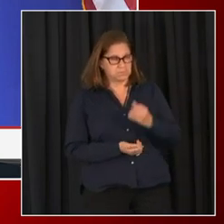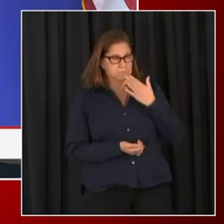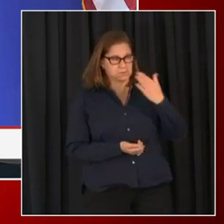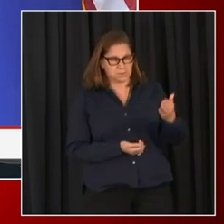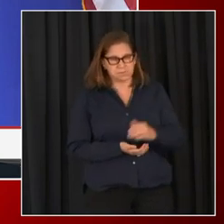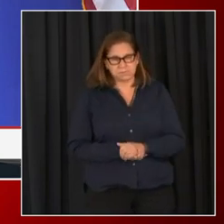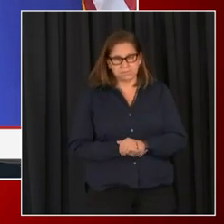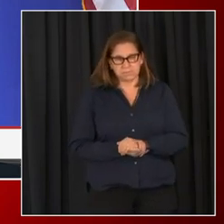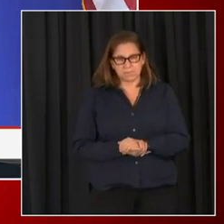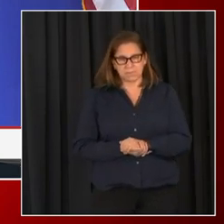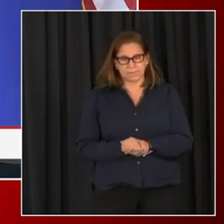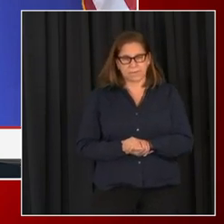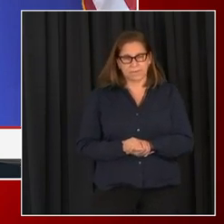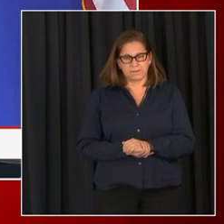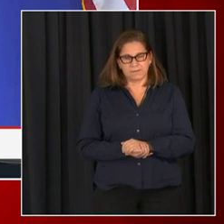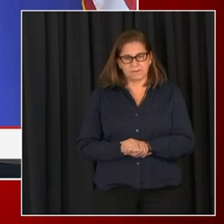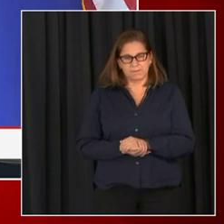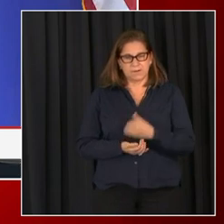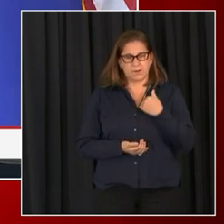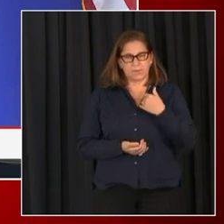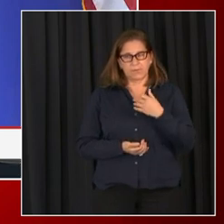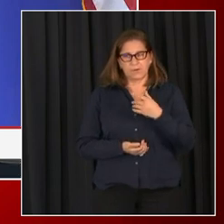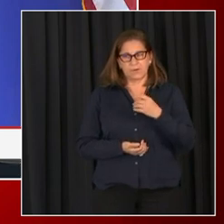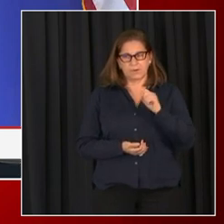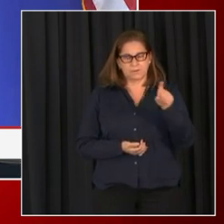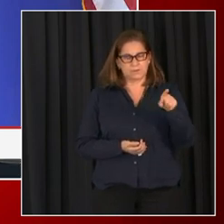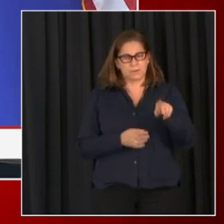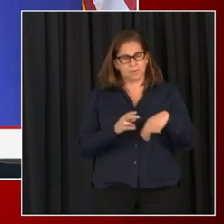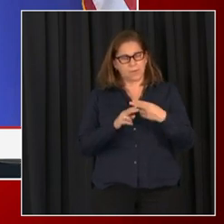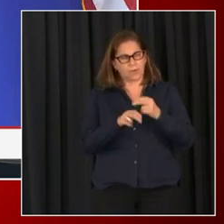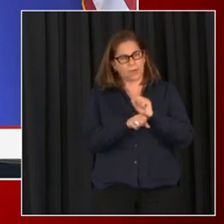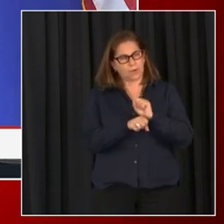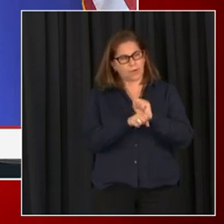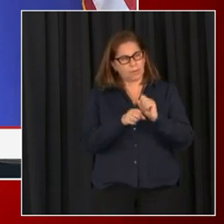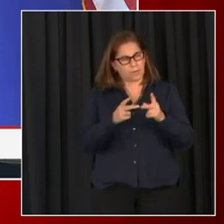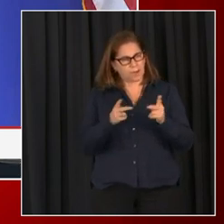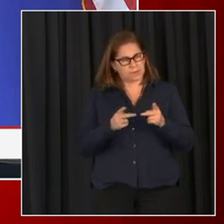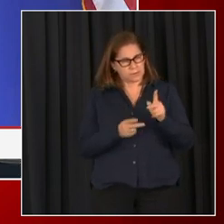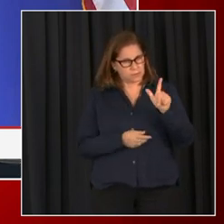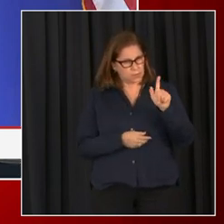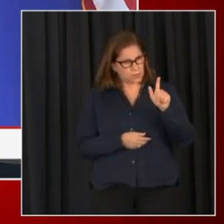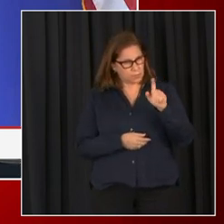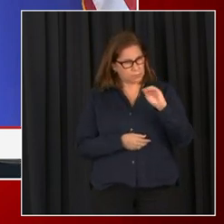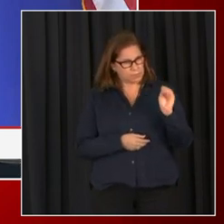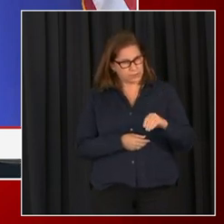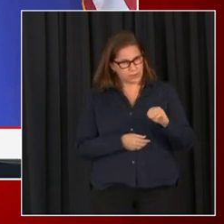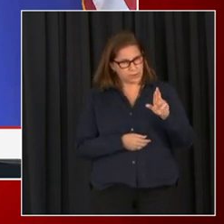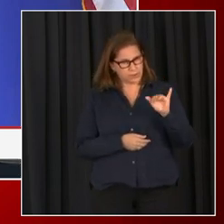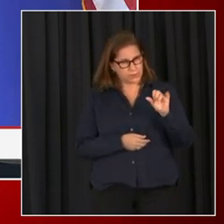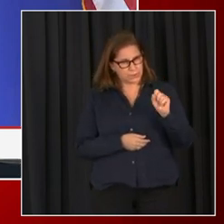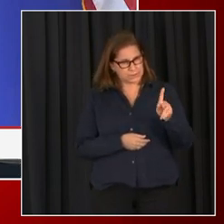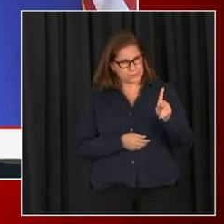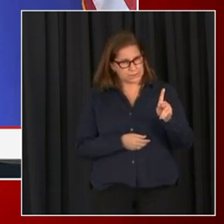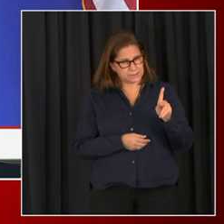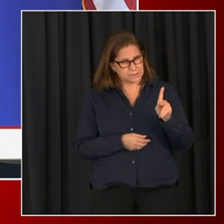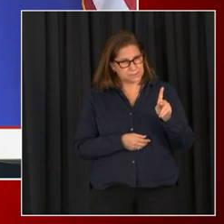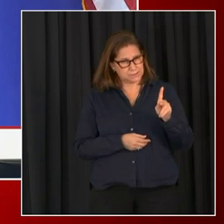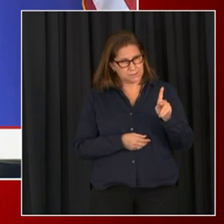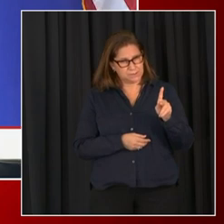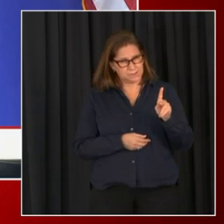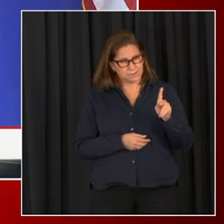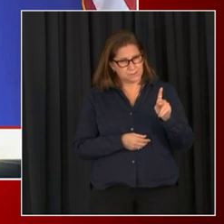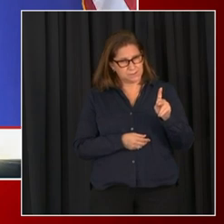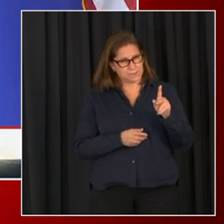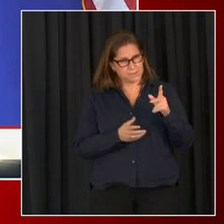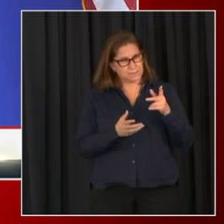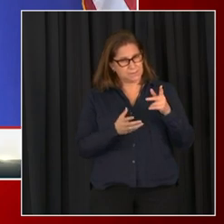accounting for 21.7%, do you know if do you drill down into workplace to determine of that 21.7%, how many